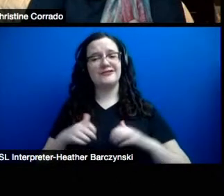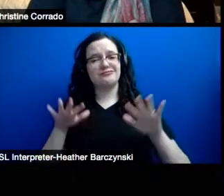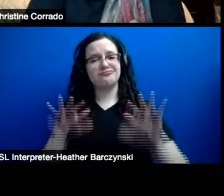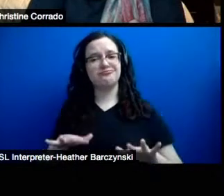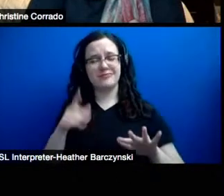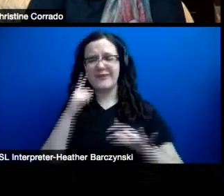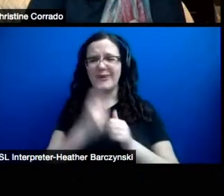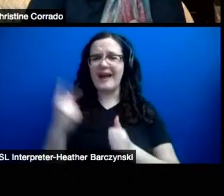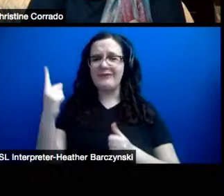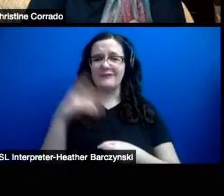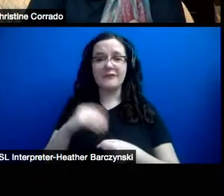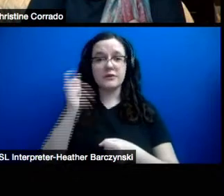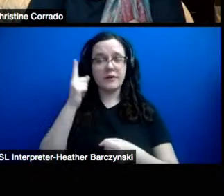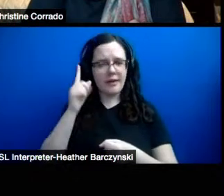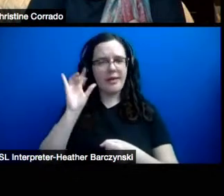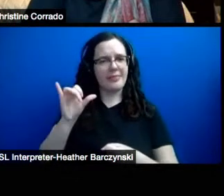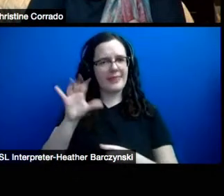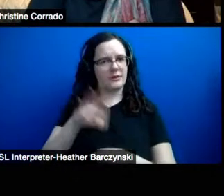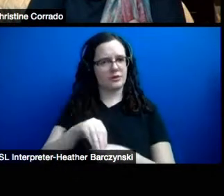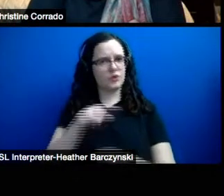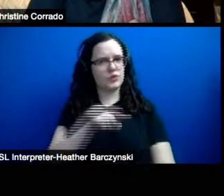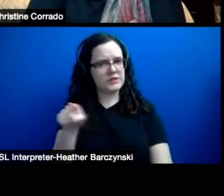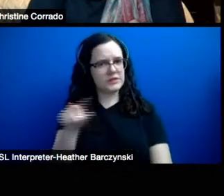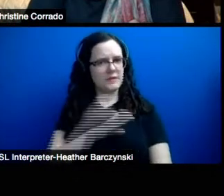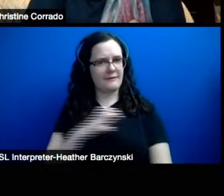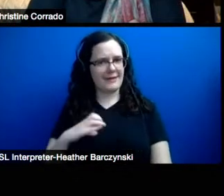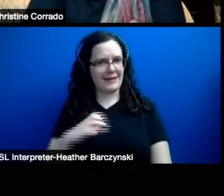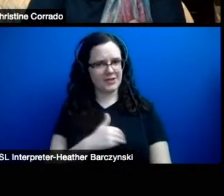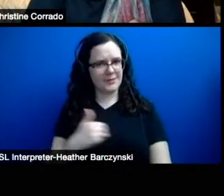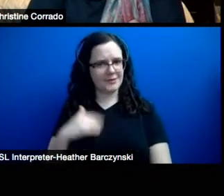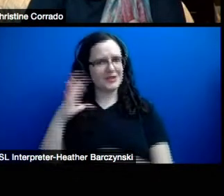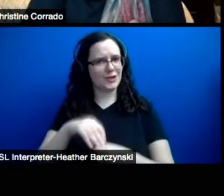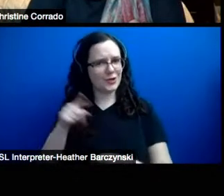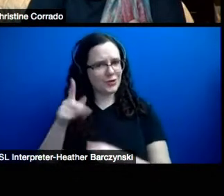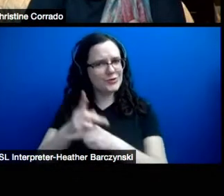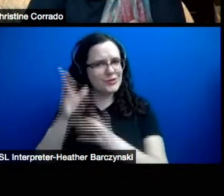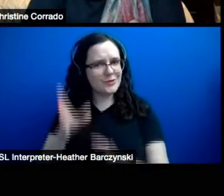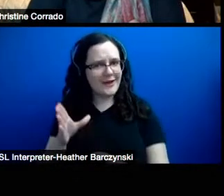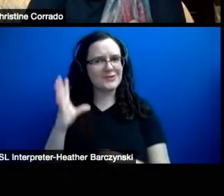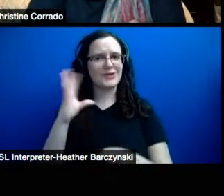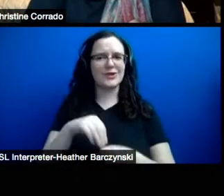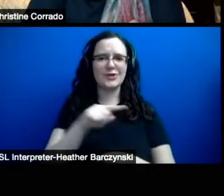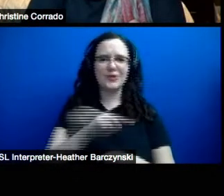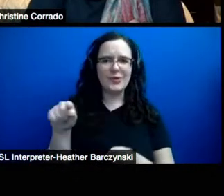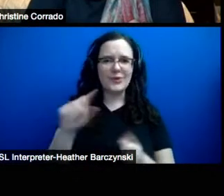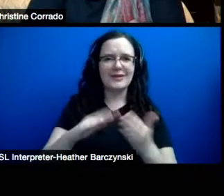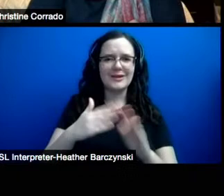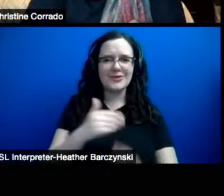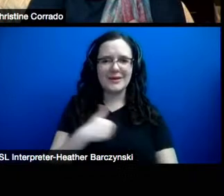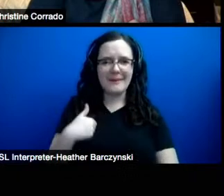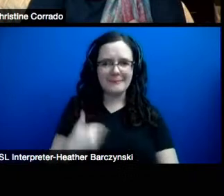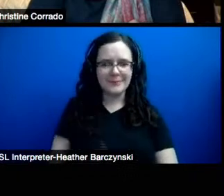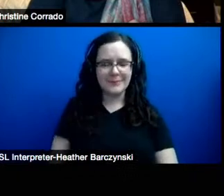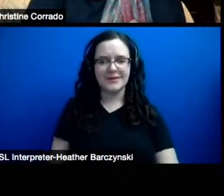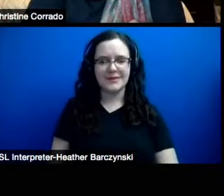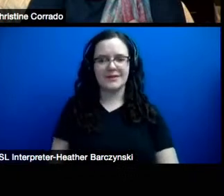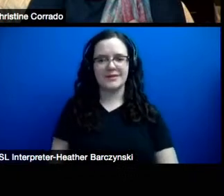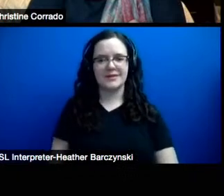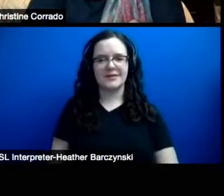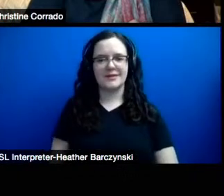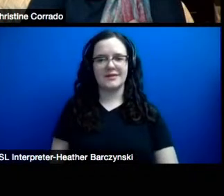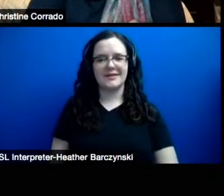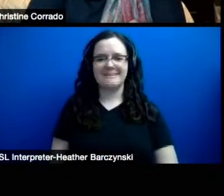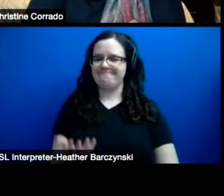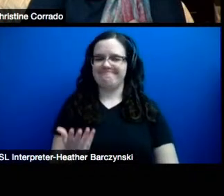includes our council members, that includes our supervisor, that includes members of the community. And I don't